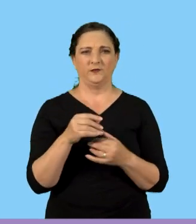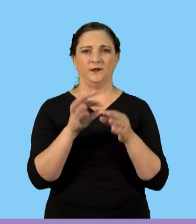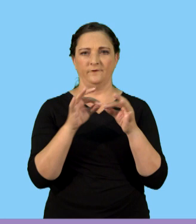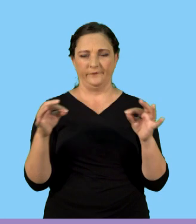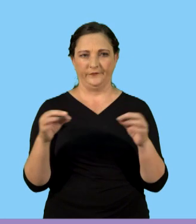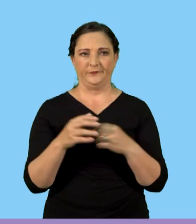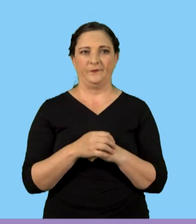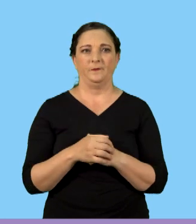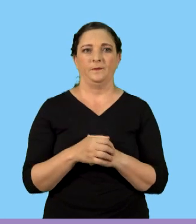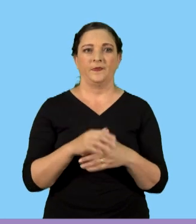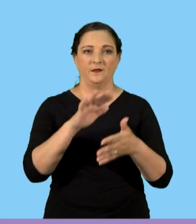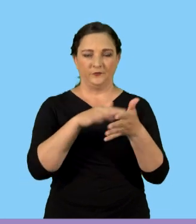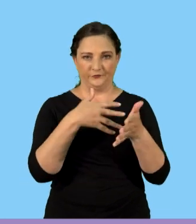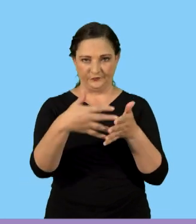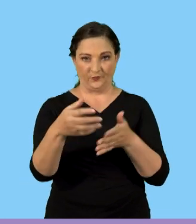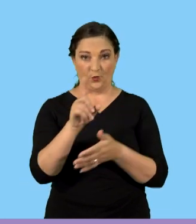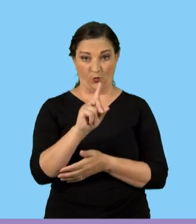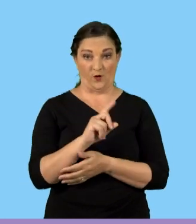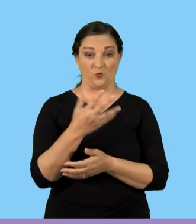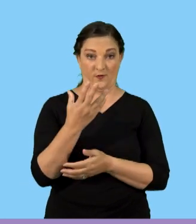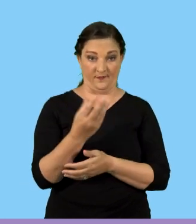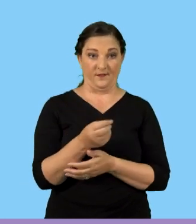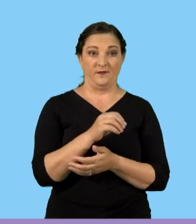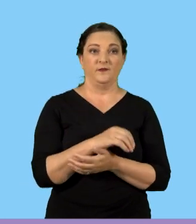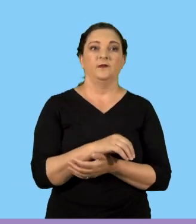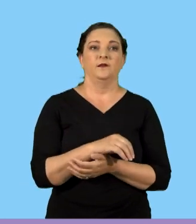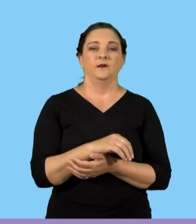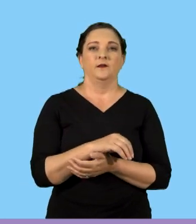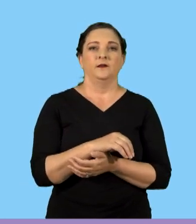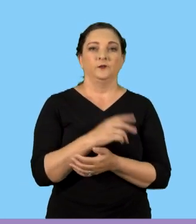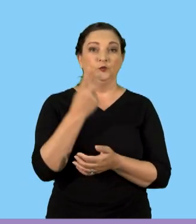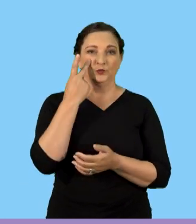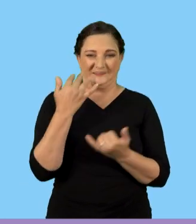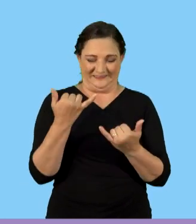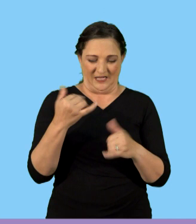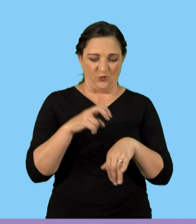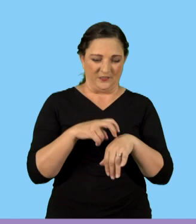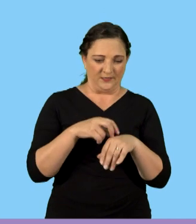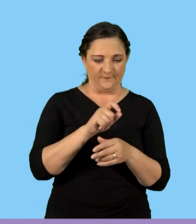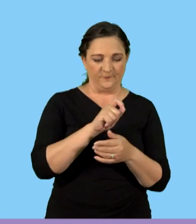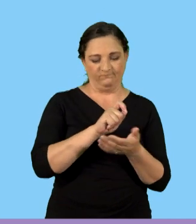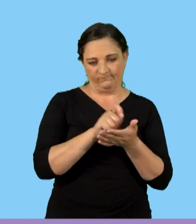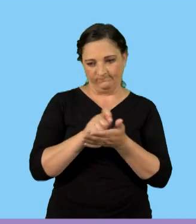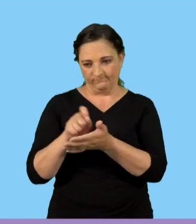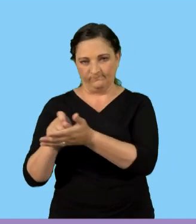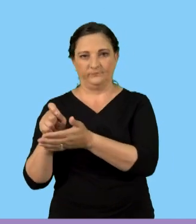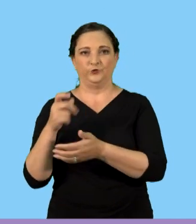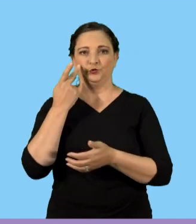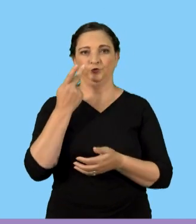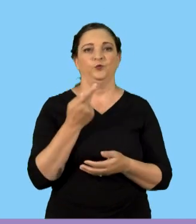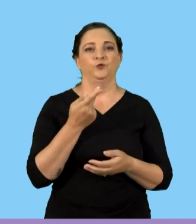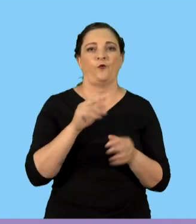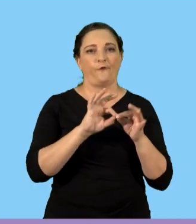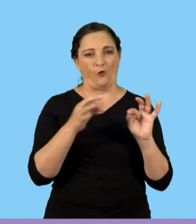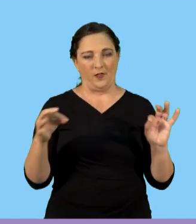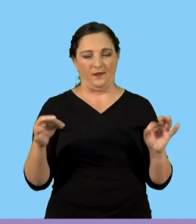in the table below. So we are given a table and we are going to fill in this table according to the